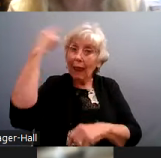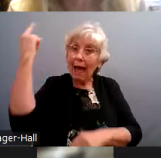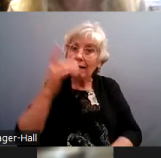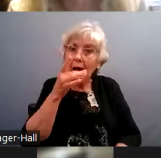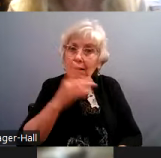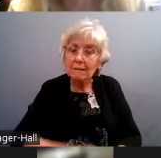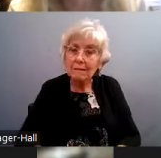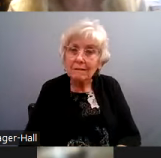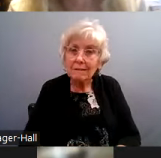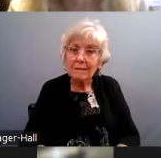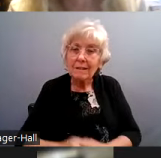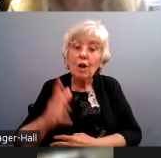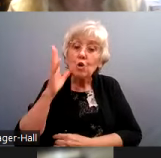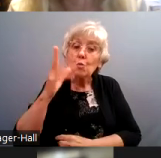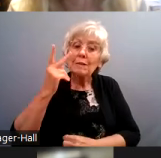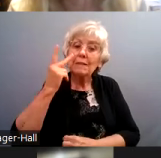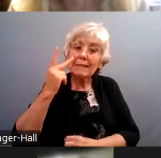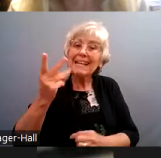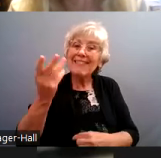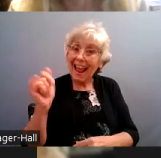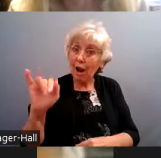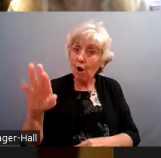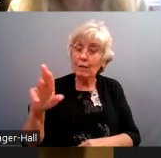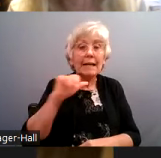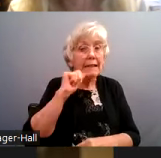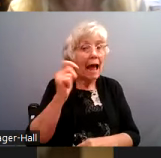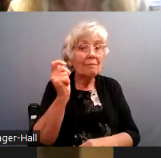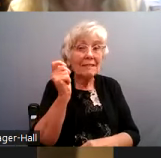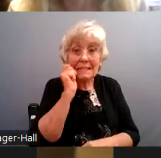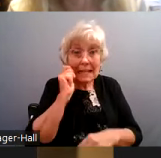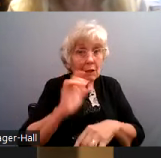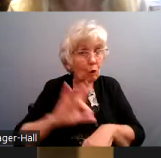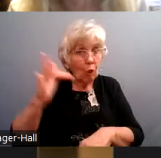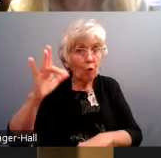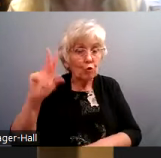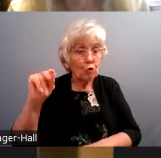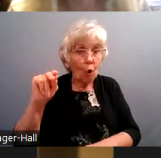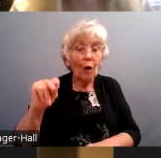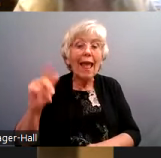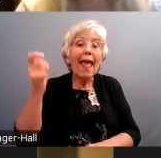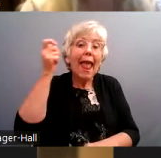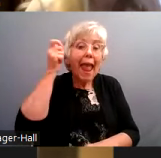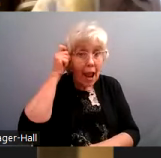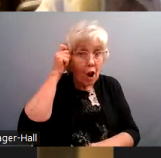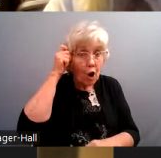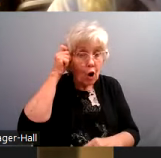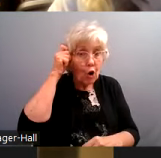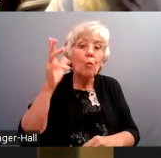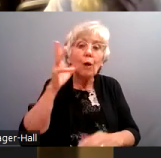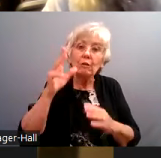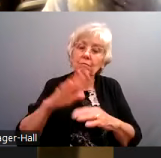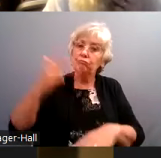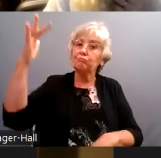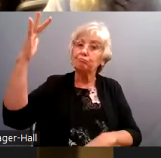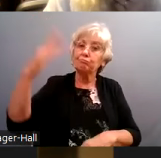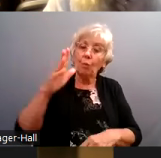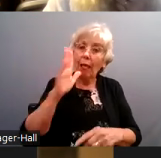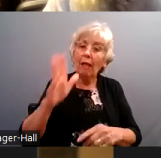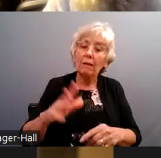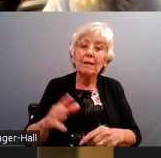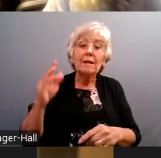so you're going to see the hairs. It's not the skin that's going to glow, it's the hairs and the hair shaft. So the hair shaft, as